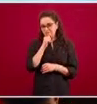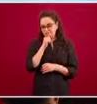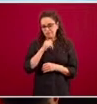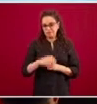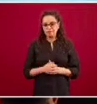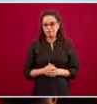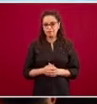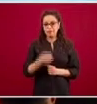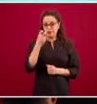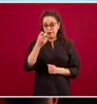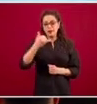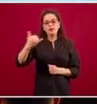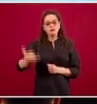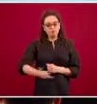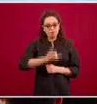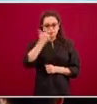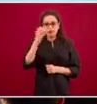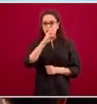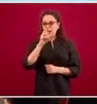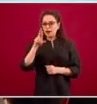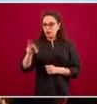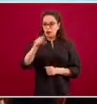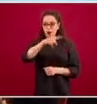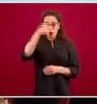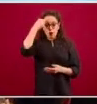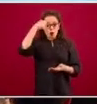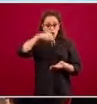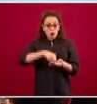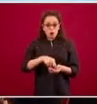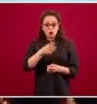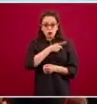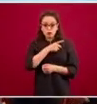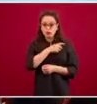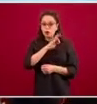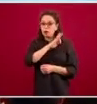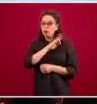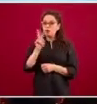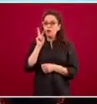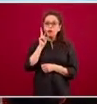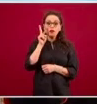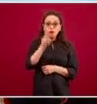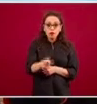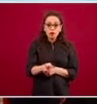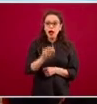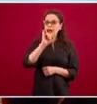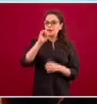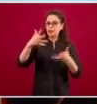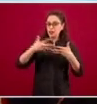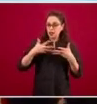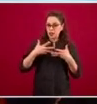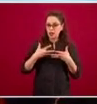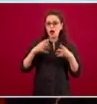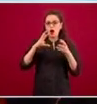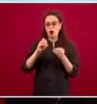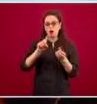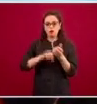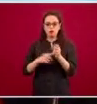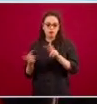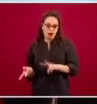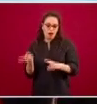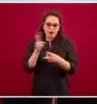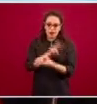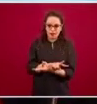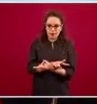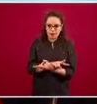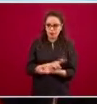The epidemiological science is based on the assumption that not everything